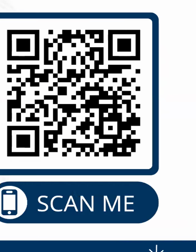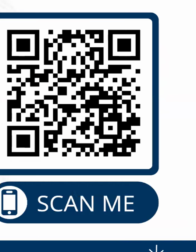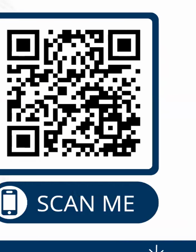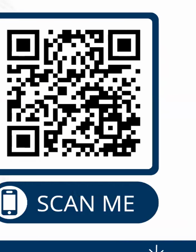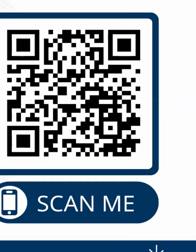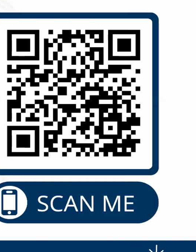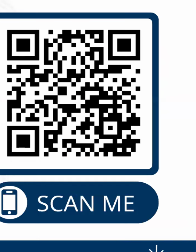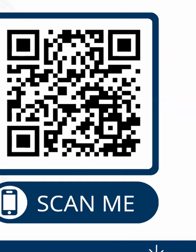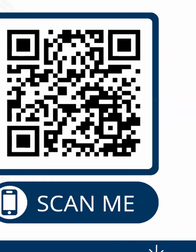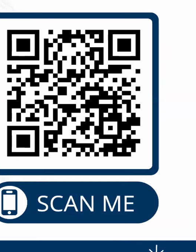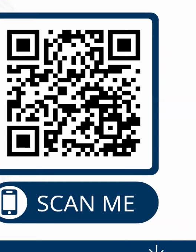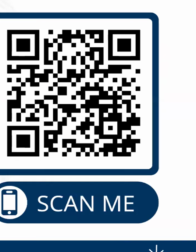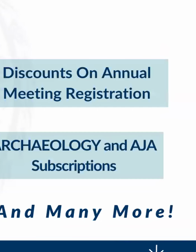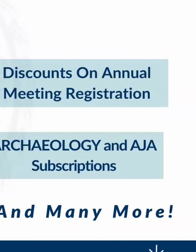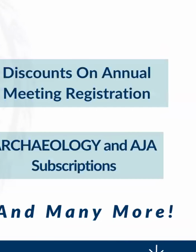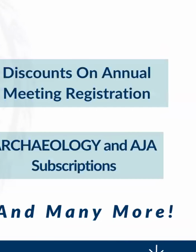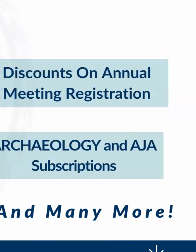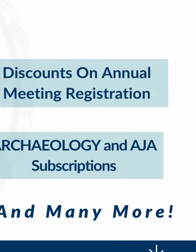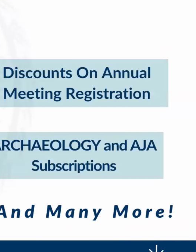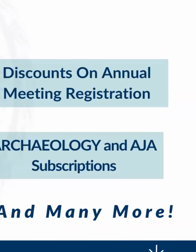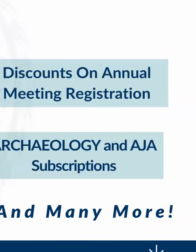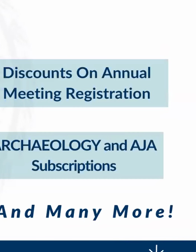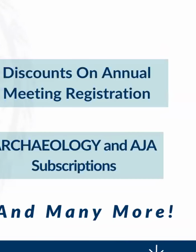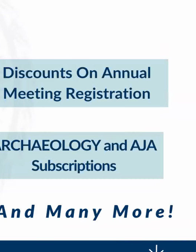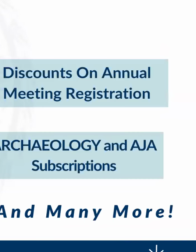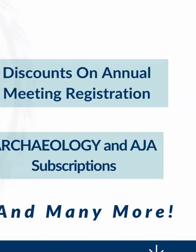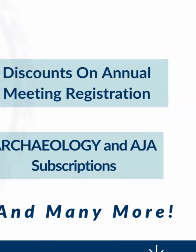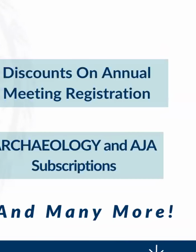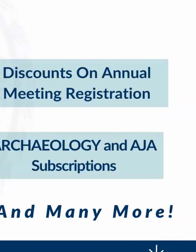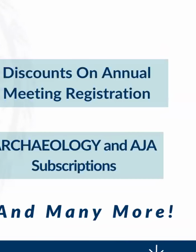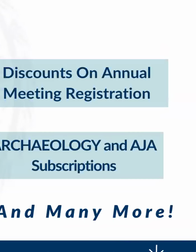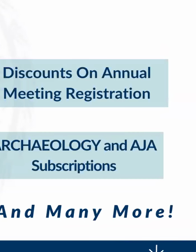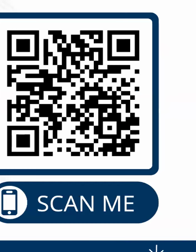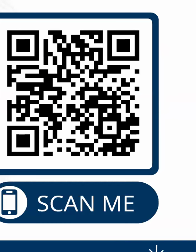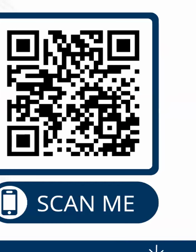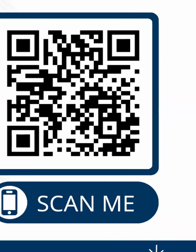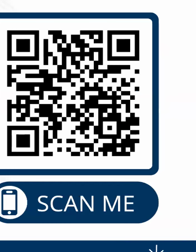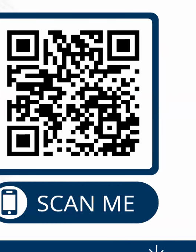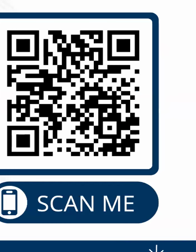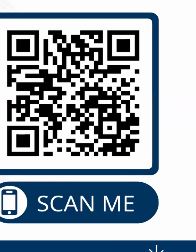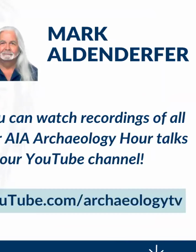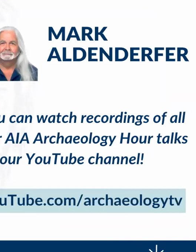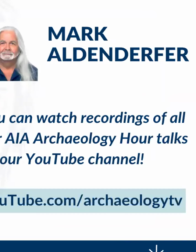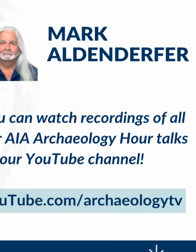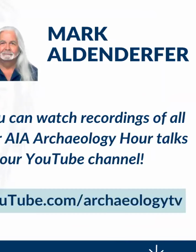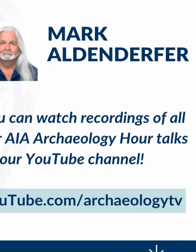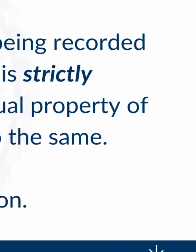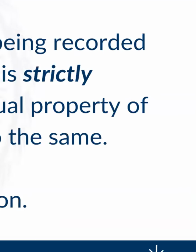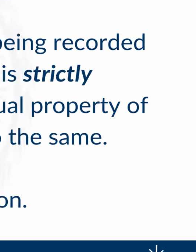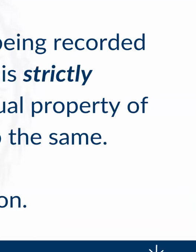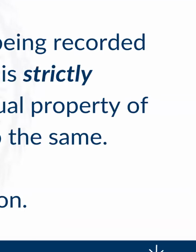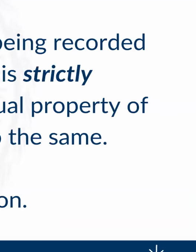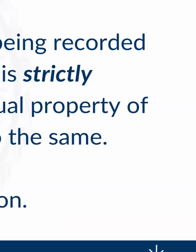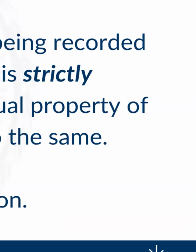Emeritus at the Department of Anthropology and Historical Studies at the University of California.